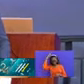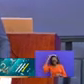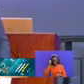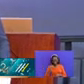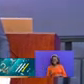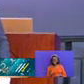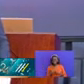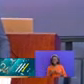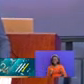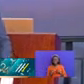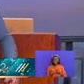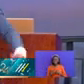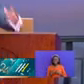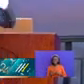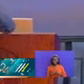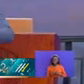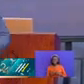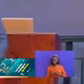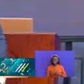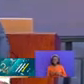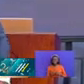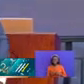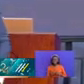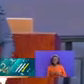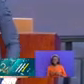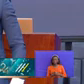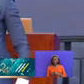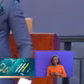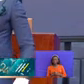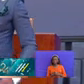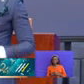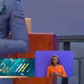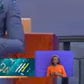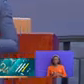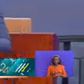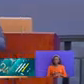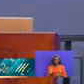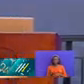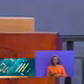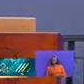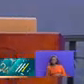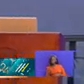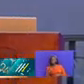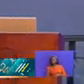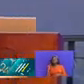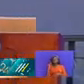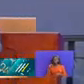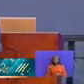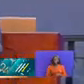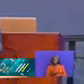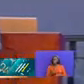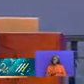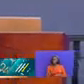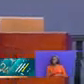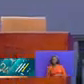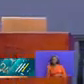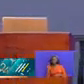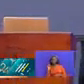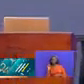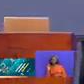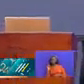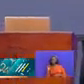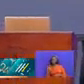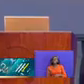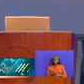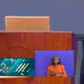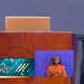Casher yeah yeah then they took me to the Museum of the future they are thinking 2071